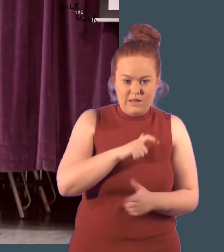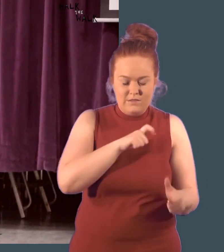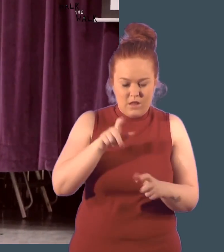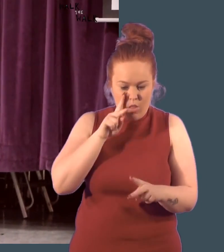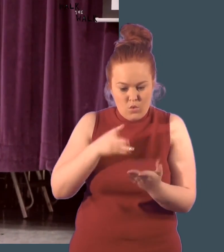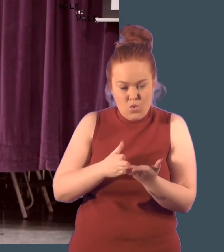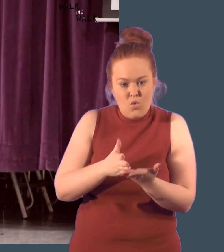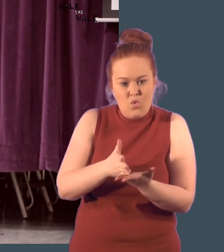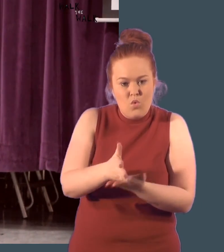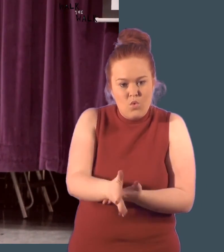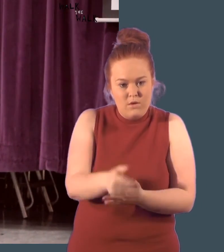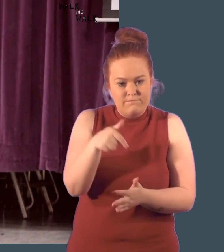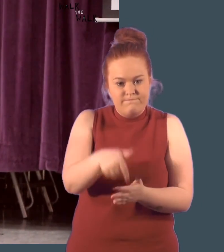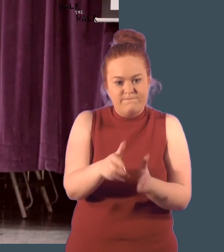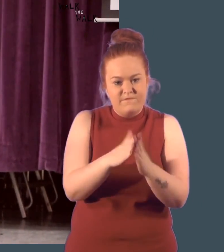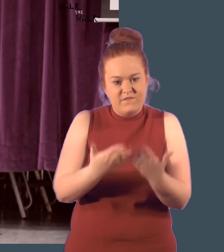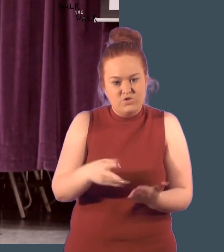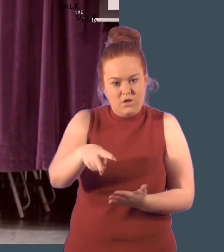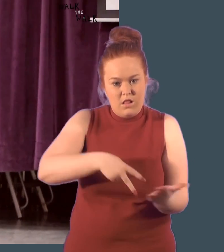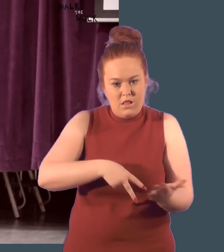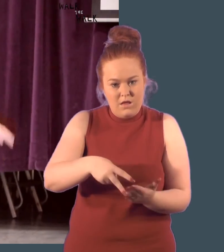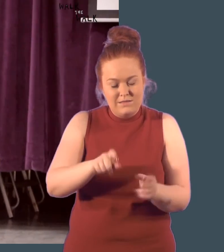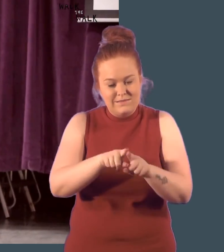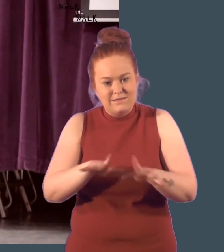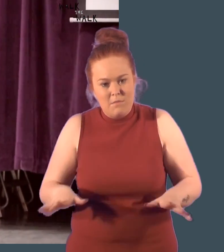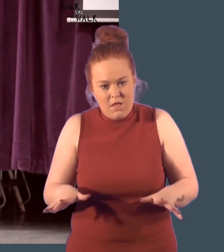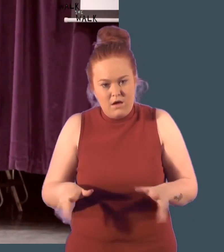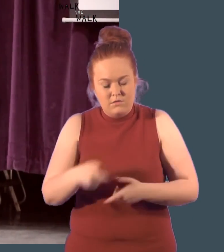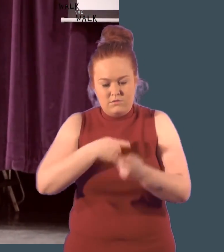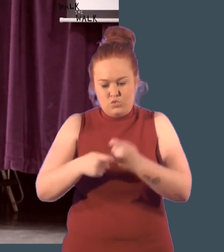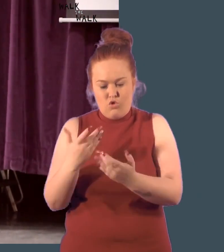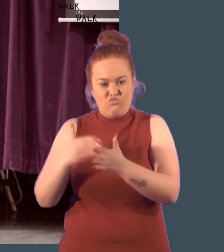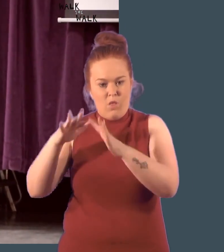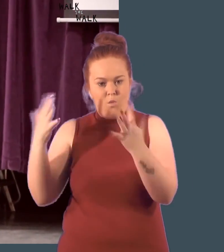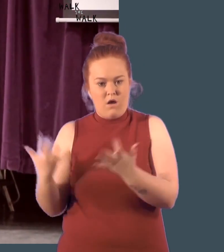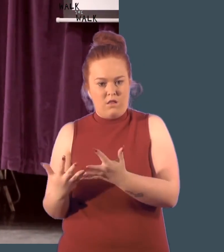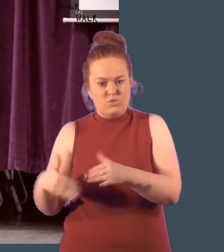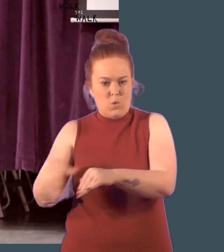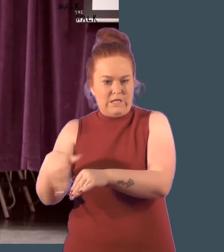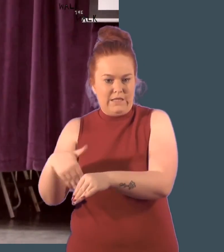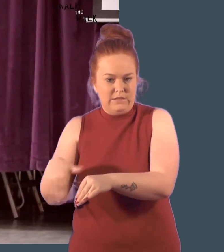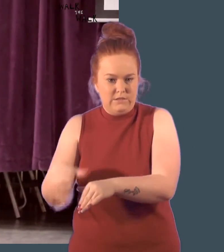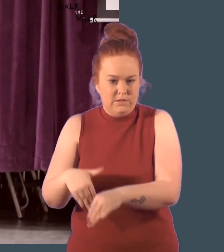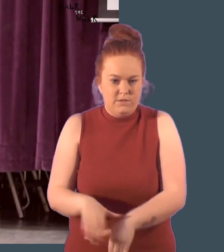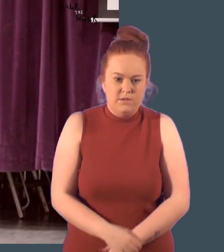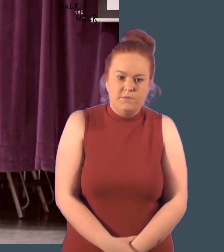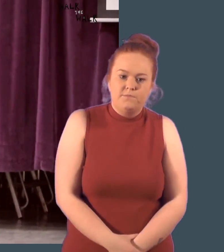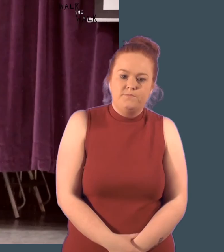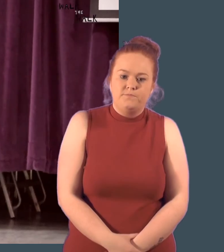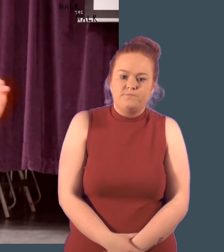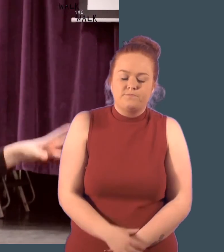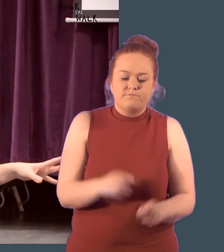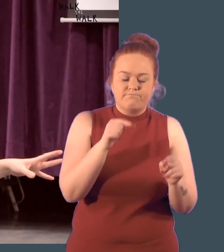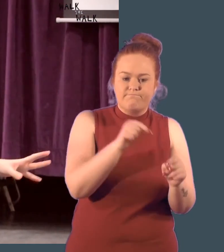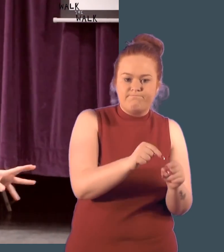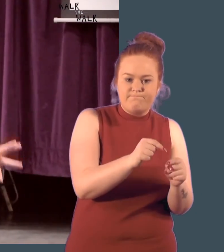that the fictional characters can do. It's still looking at it through a fictional lens. This is kind of a similar thing, but it puts it in a real world context.